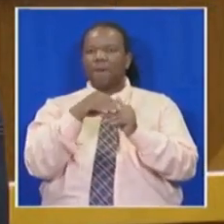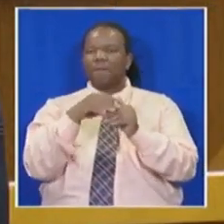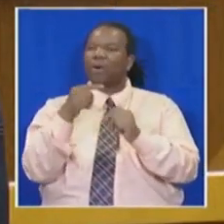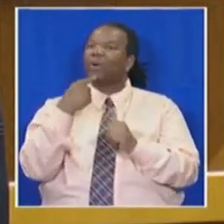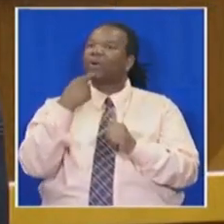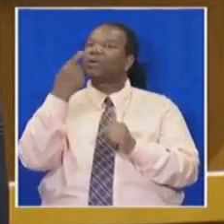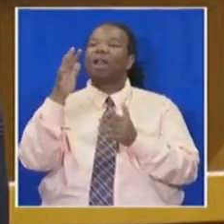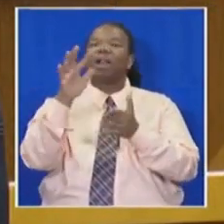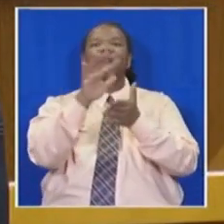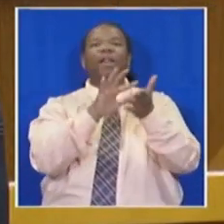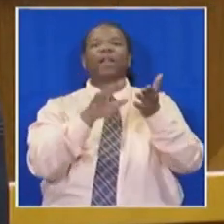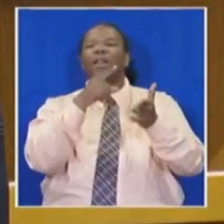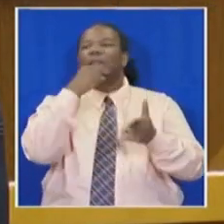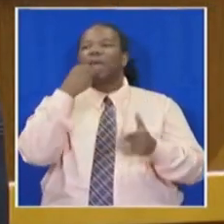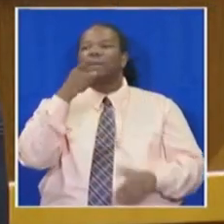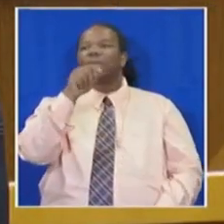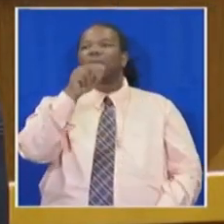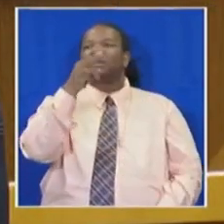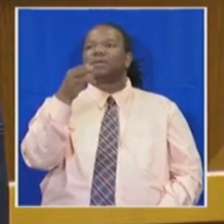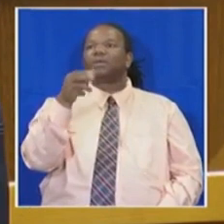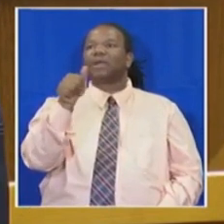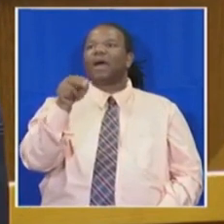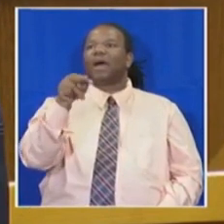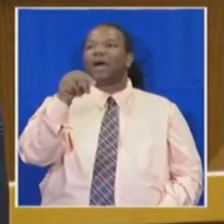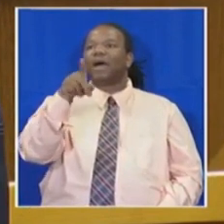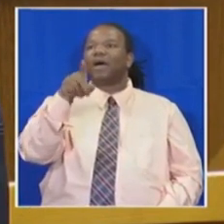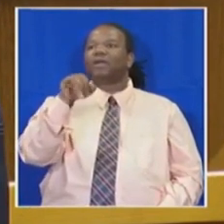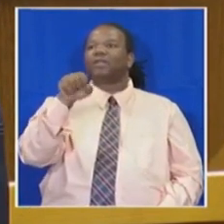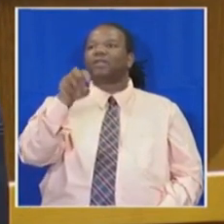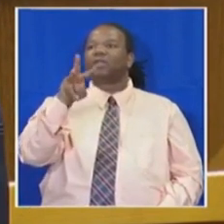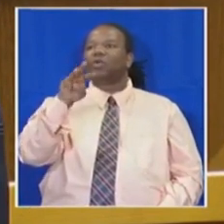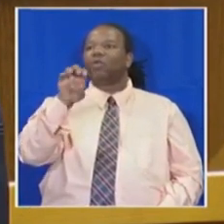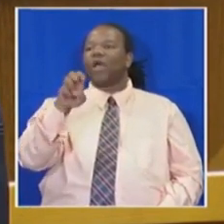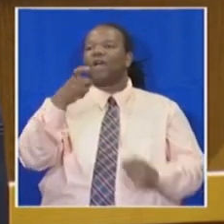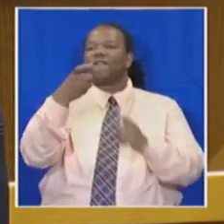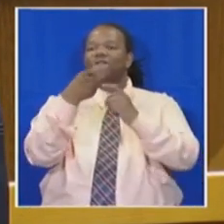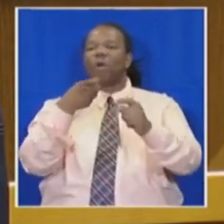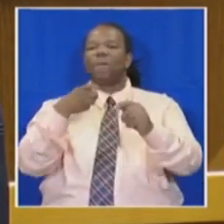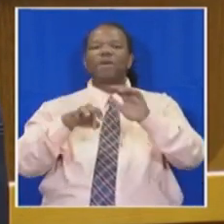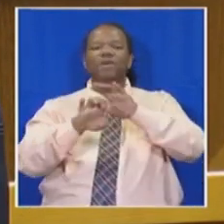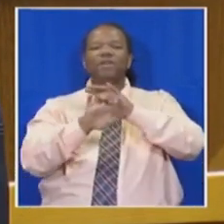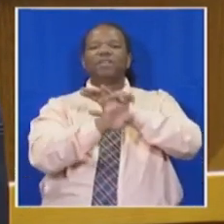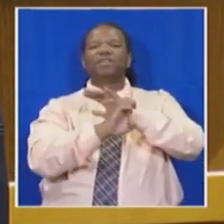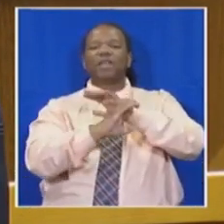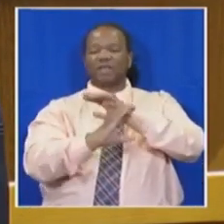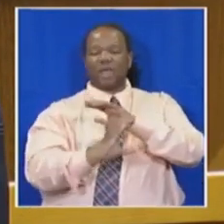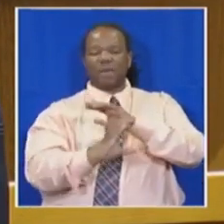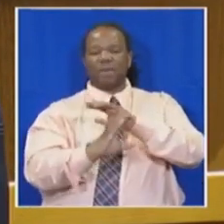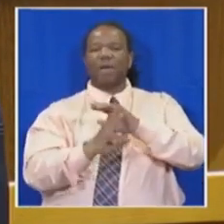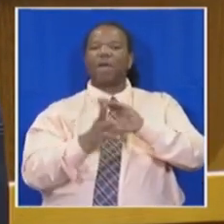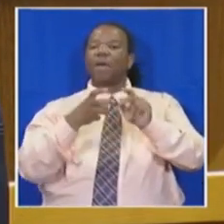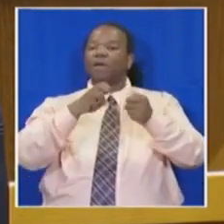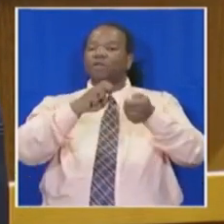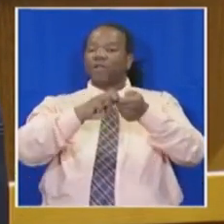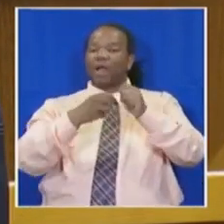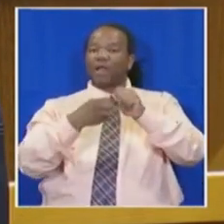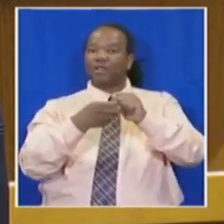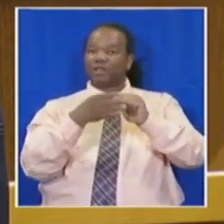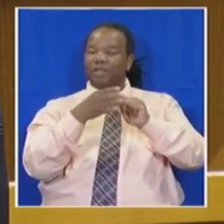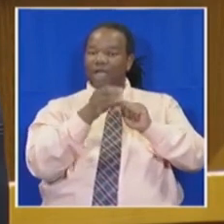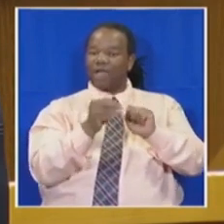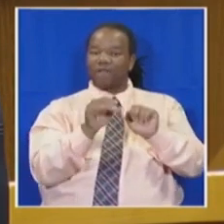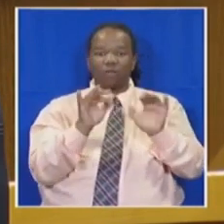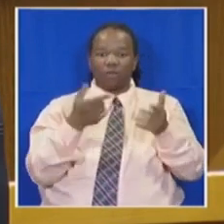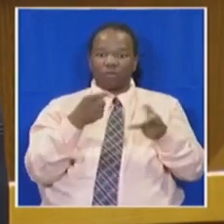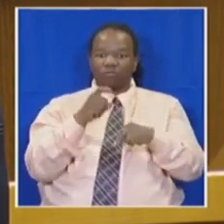of Uthandiwe, a matric school girl from the Eastern Cape, and the challenges she faced over the course of her